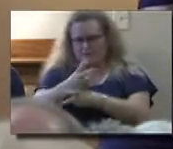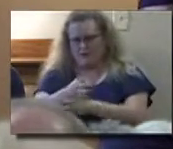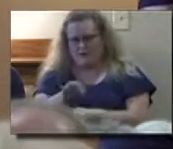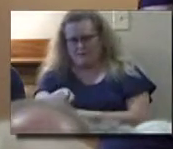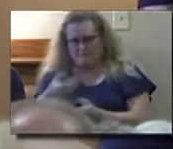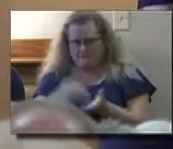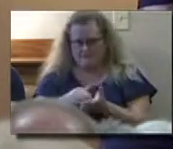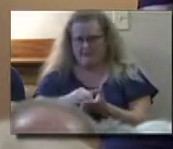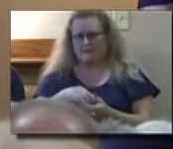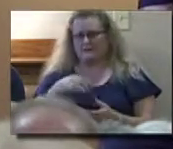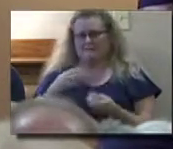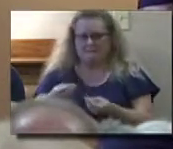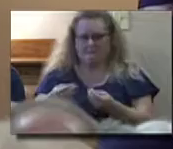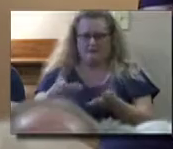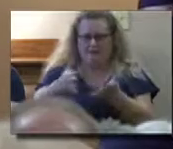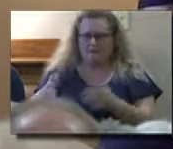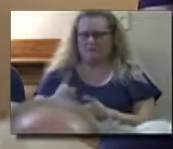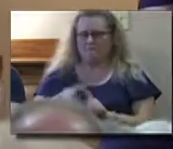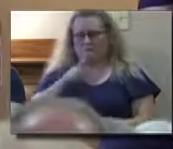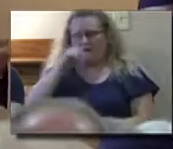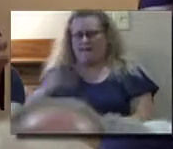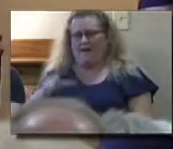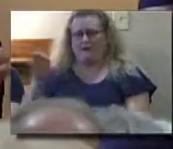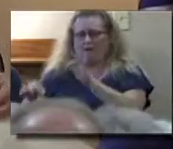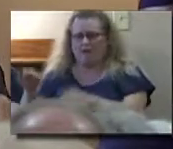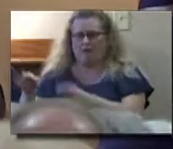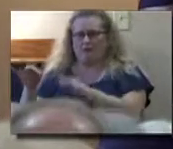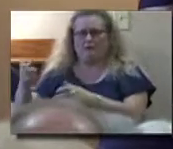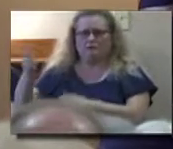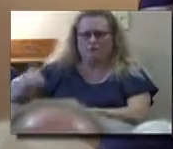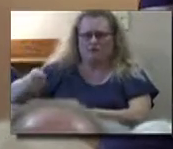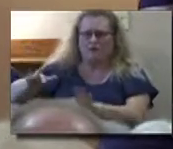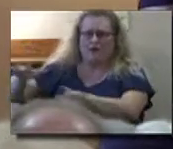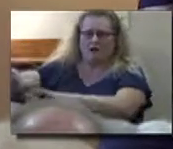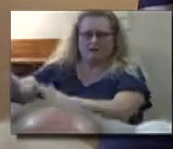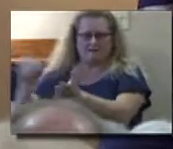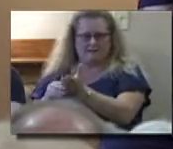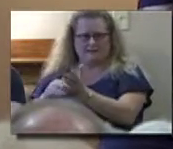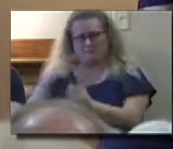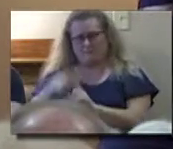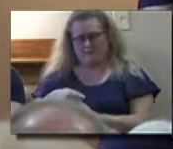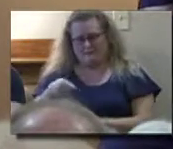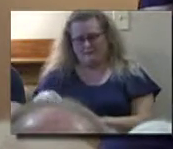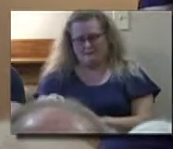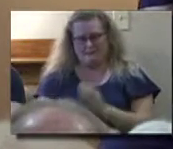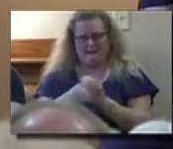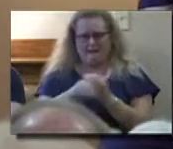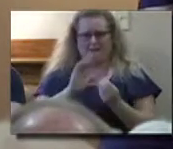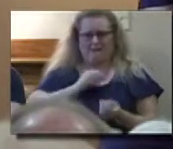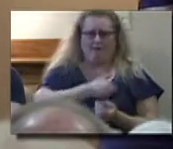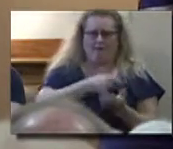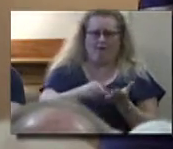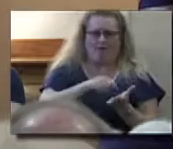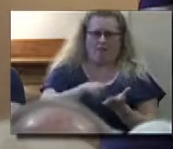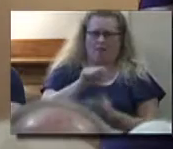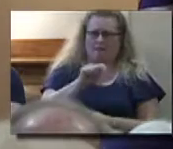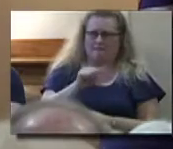again. Not only that, they add to the tax rolls because our